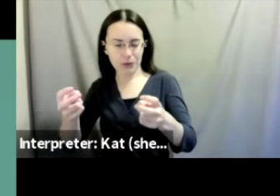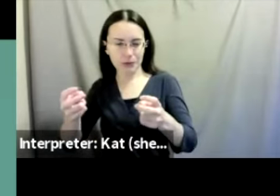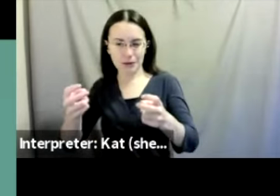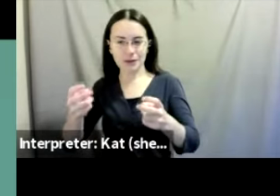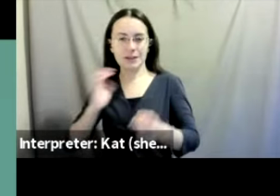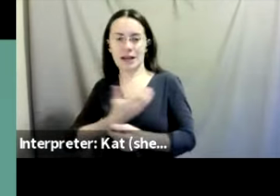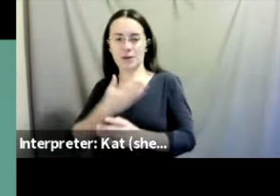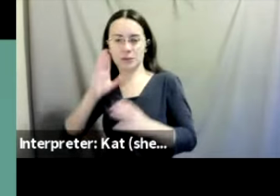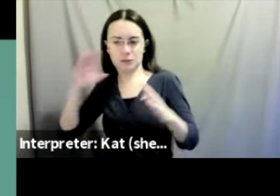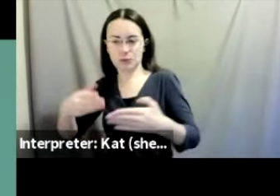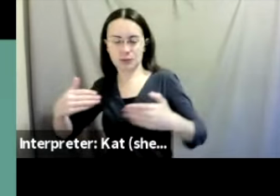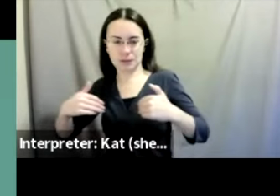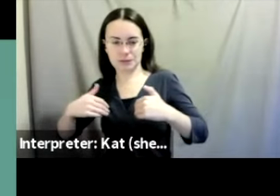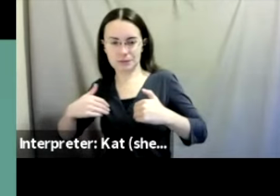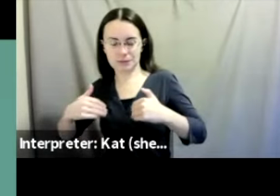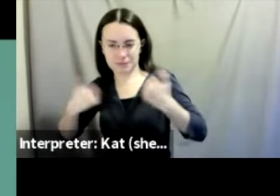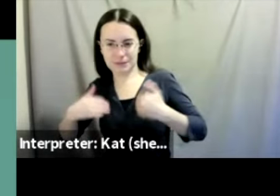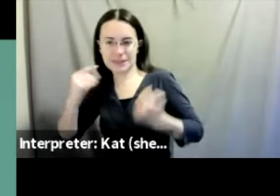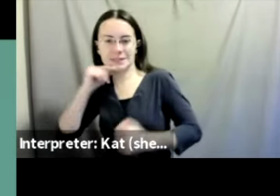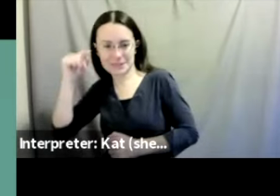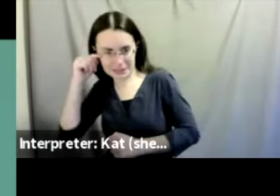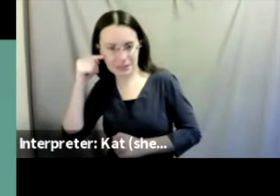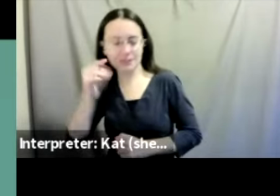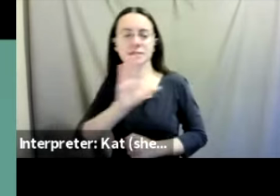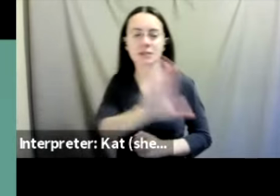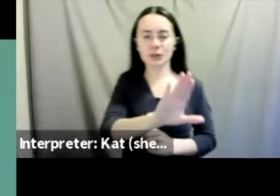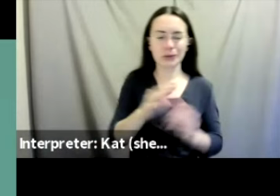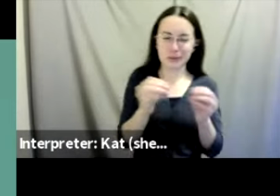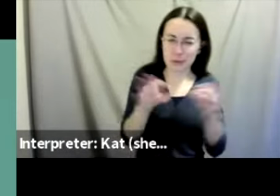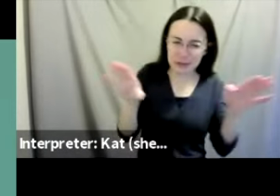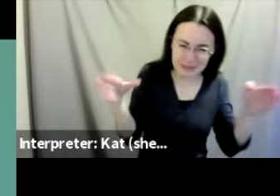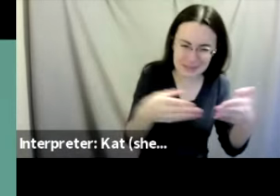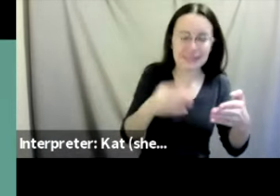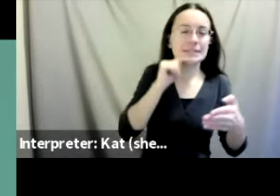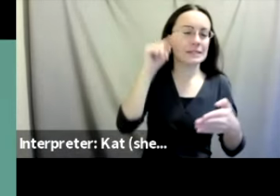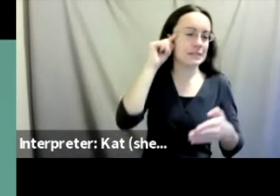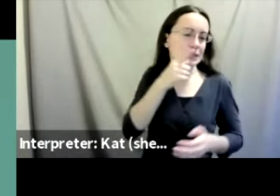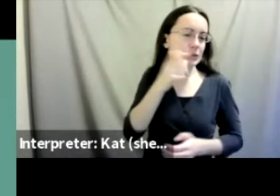yours is more focused on teens who are experiencing homelessness. That's